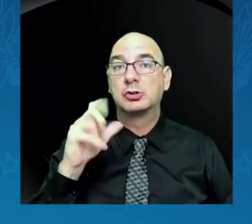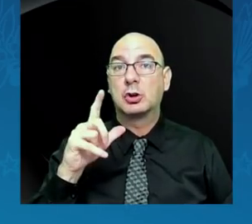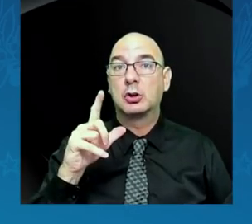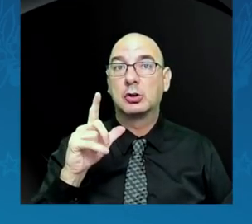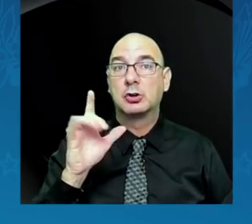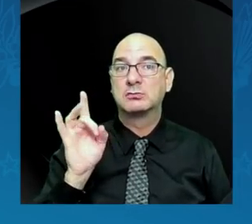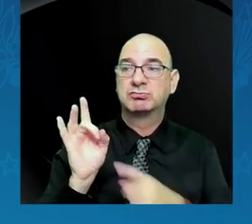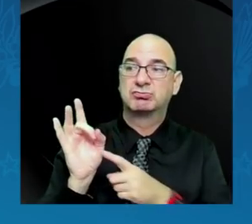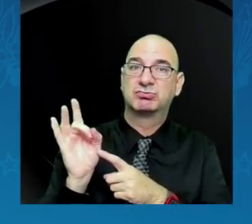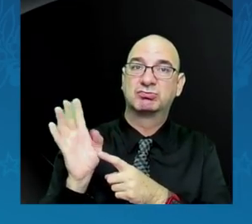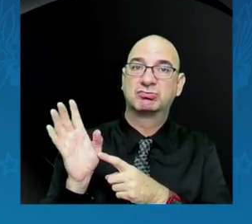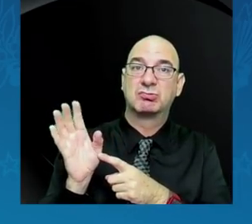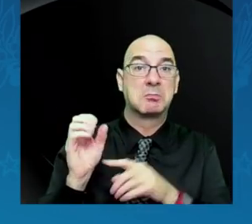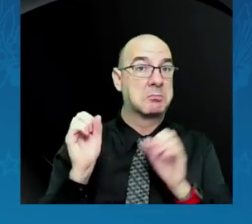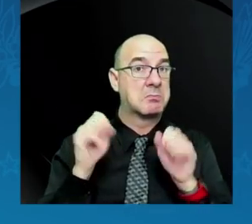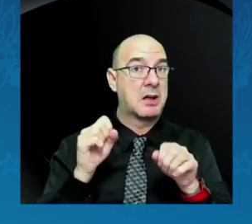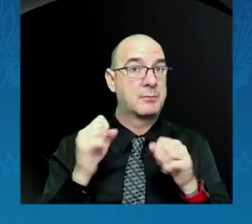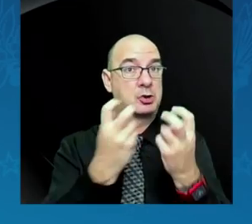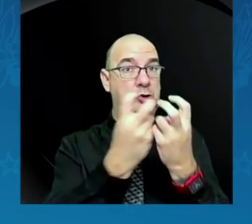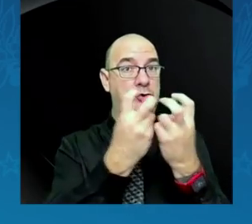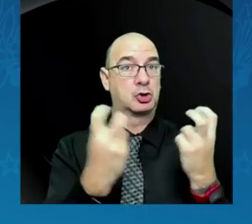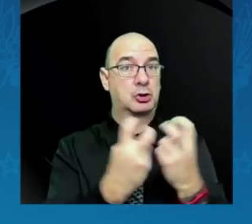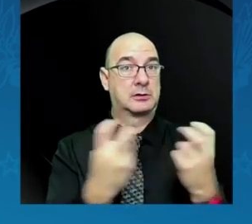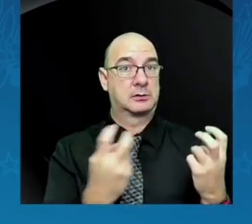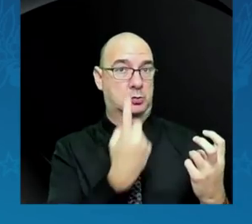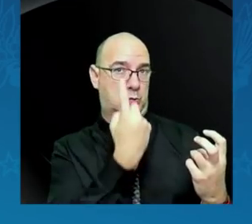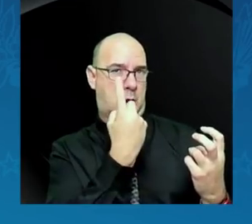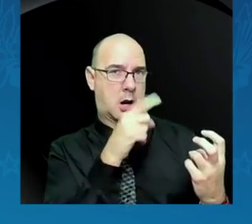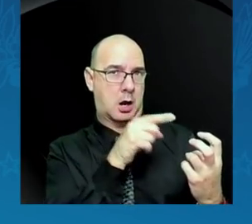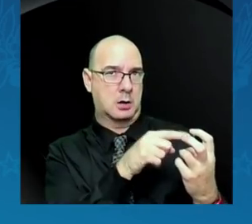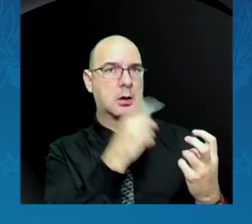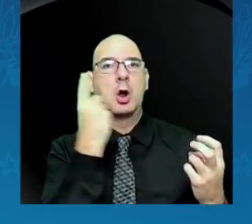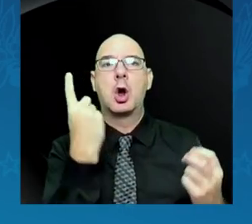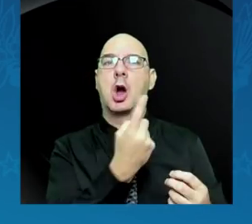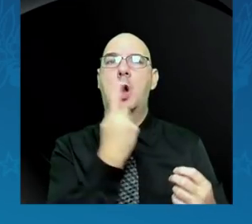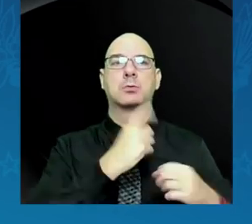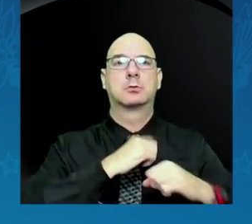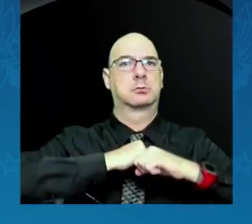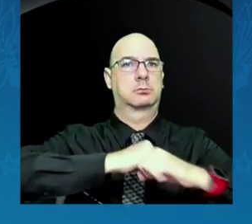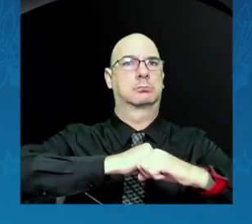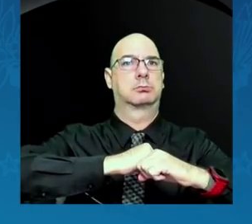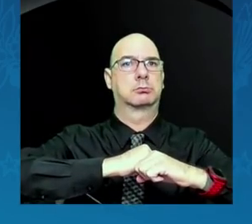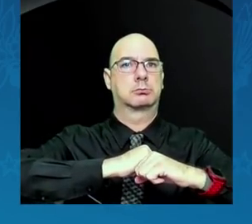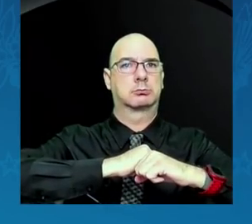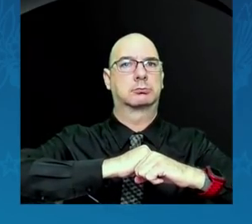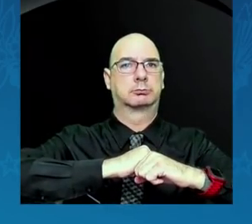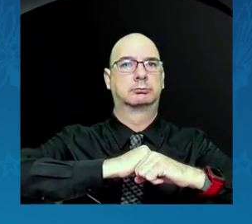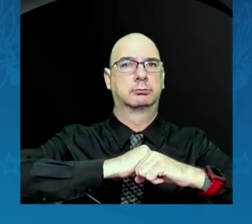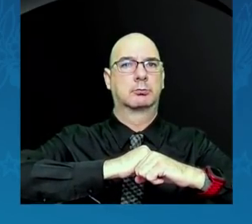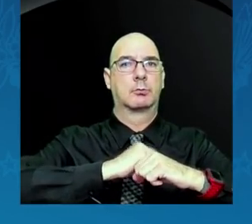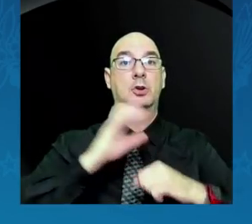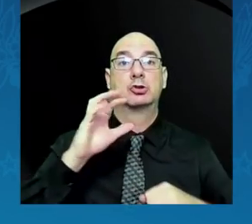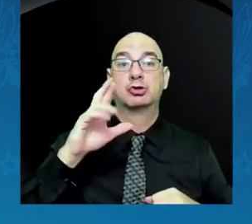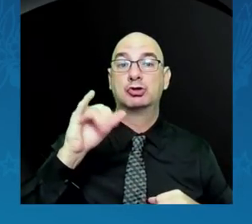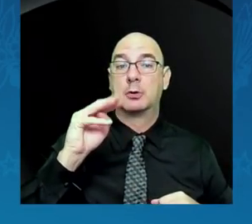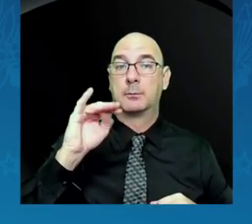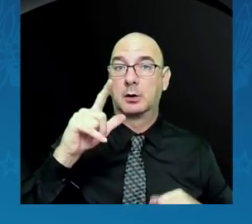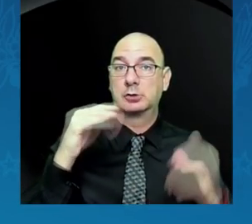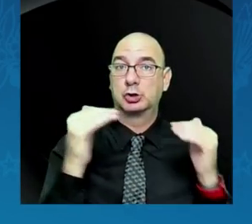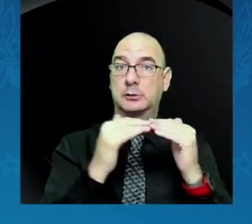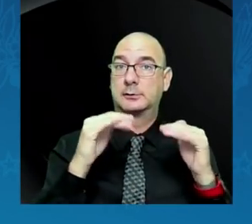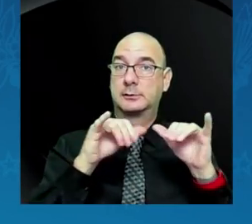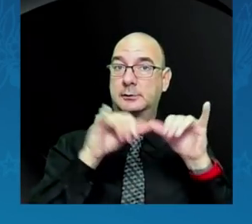So we always have to have protections in place in our criminal justice system as a whole, including in our jury selection system.